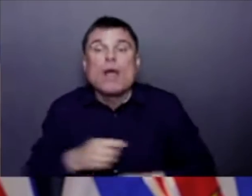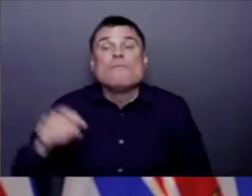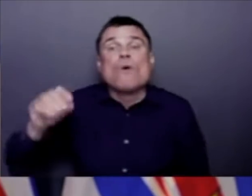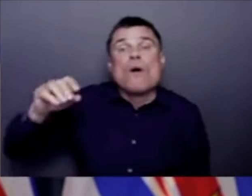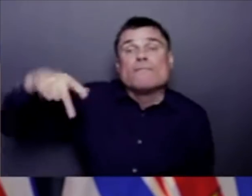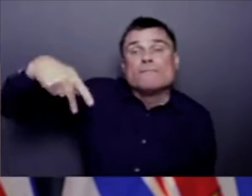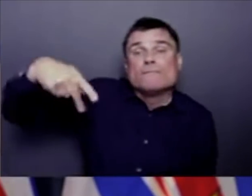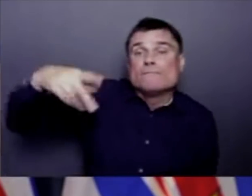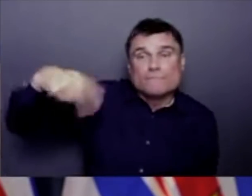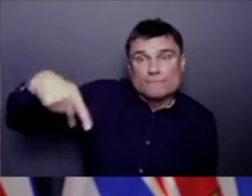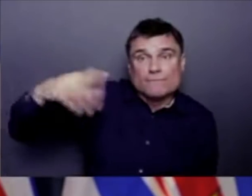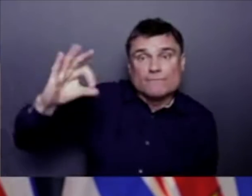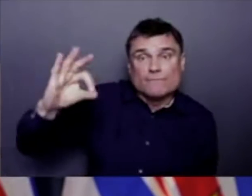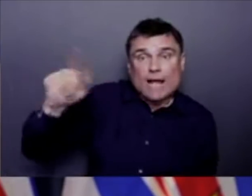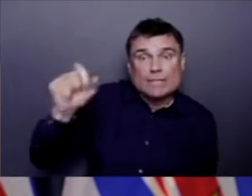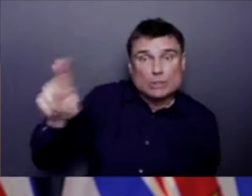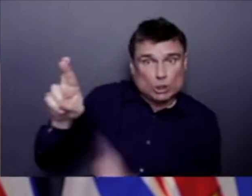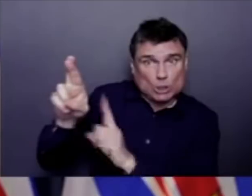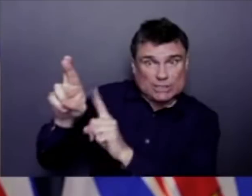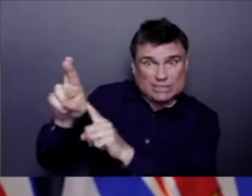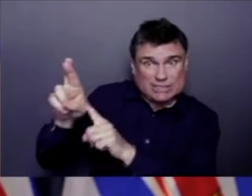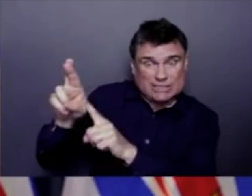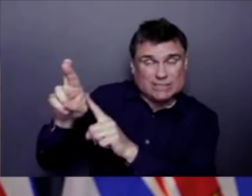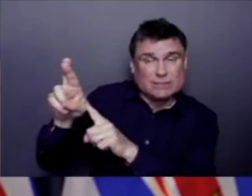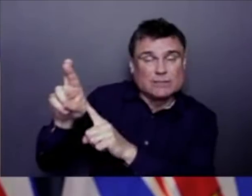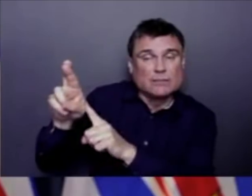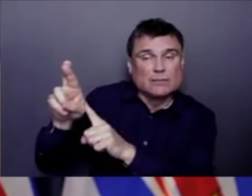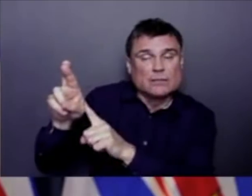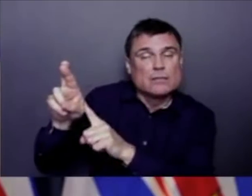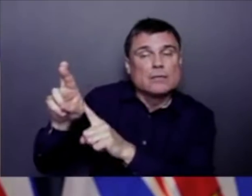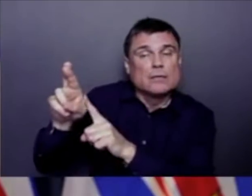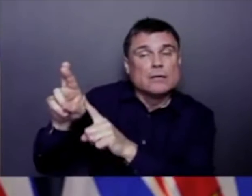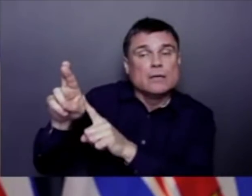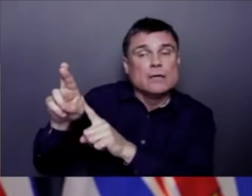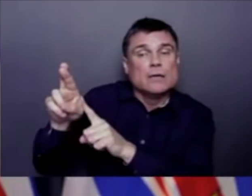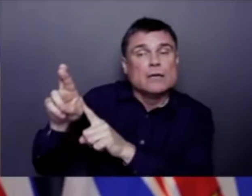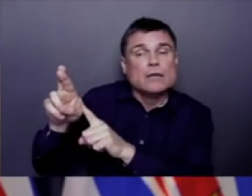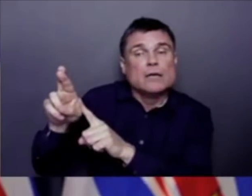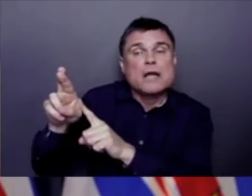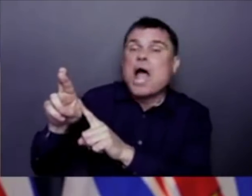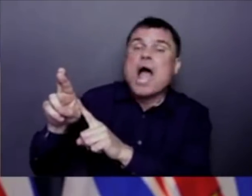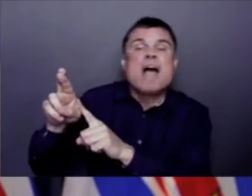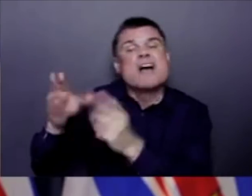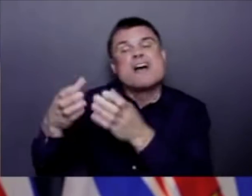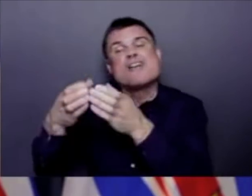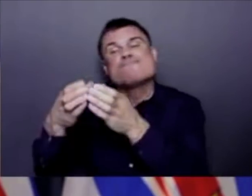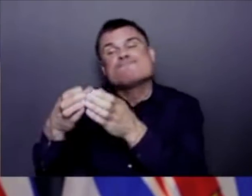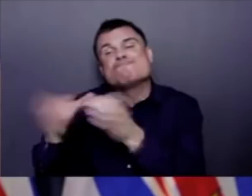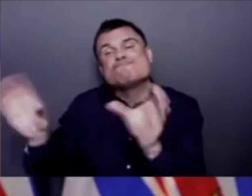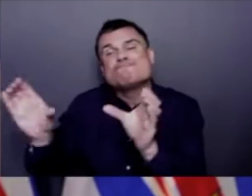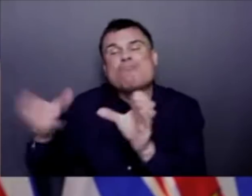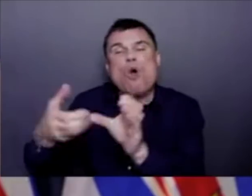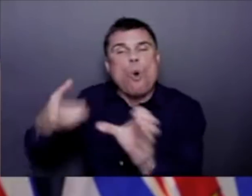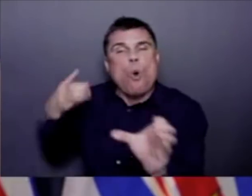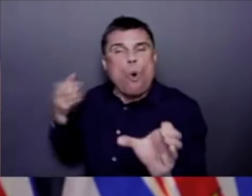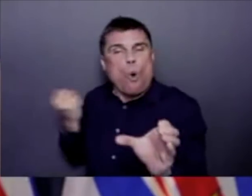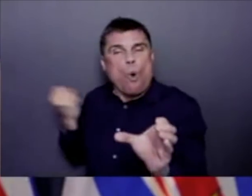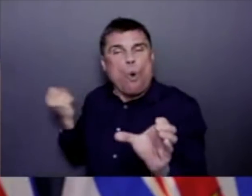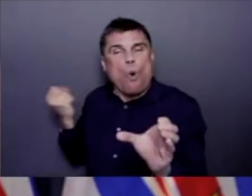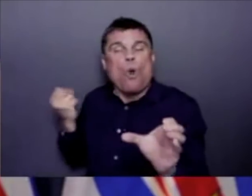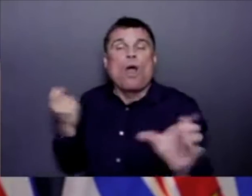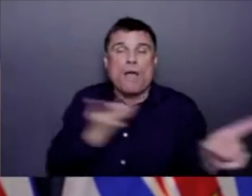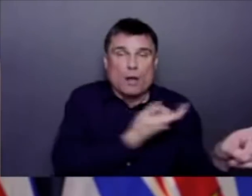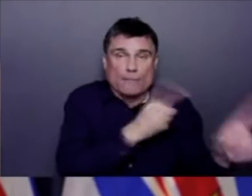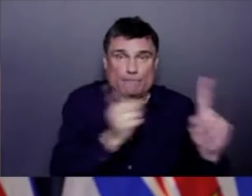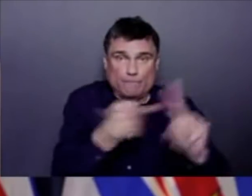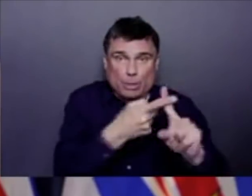in the coming week. So that's our expectation of the system. So from 3,800 in the first week to more than 8,000 in the second